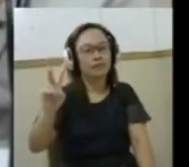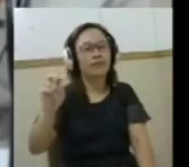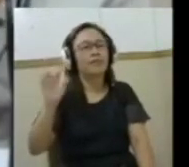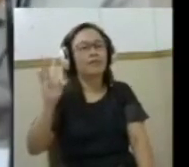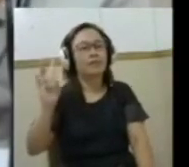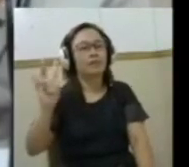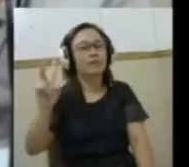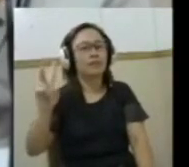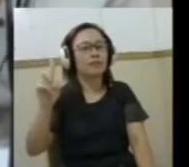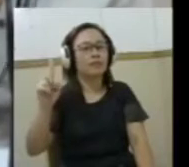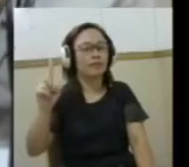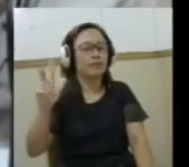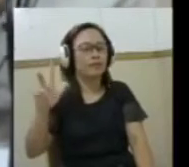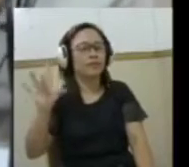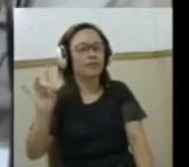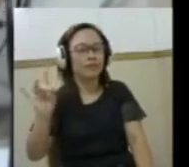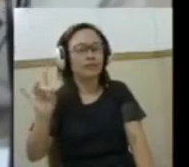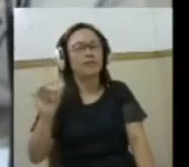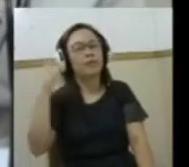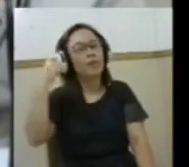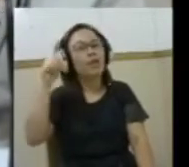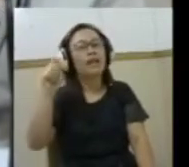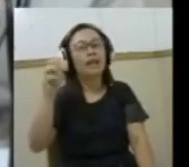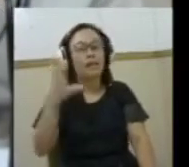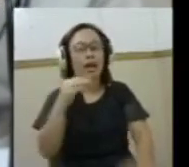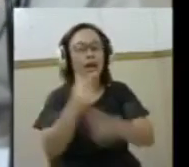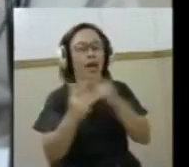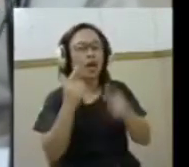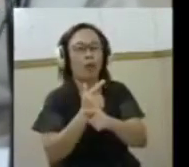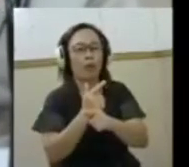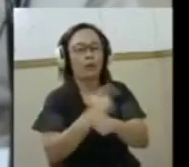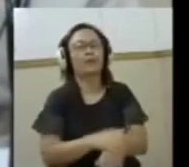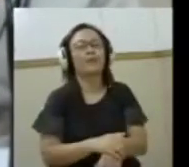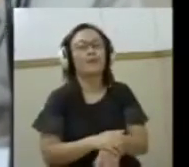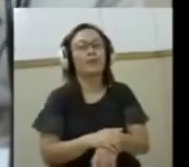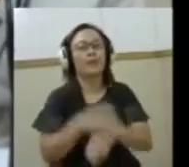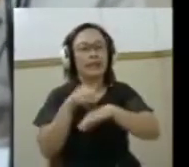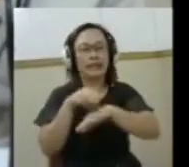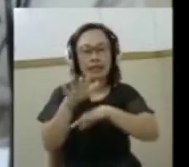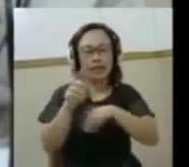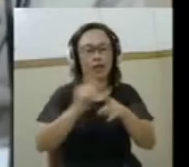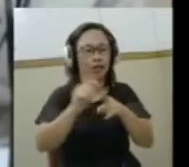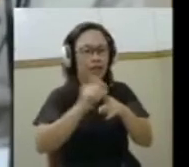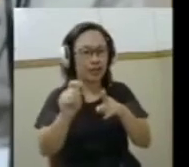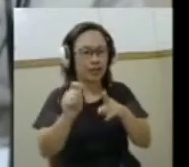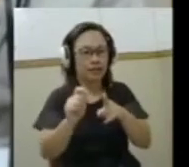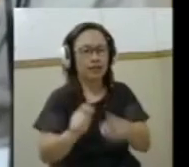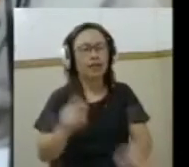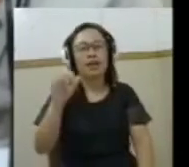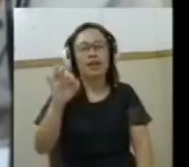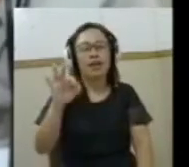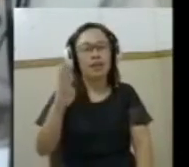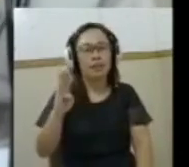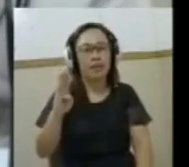0965-602-7138 for Globe and TM subscribers. Yes, or send us your message if you are watching live right now. Our Facebook page